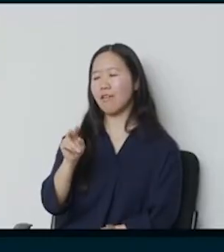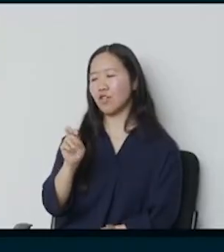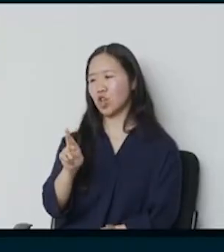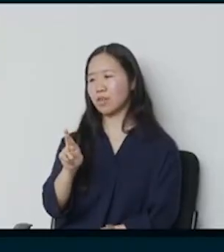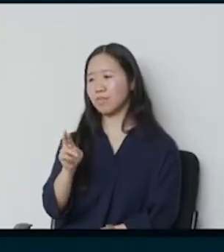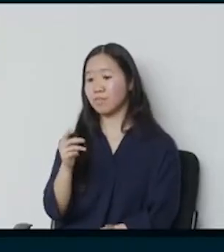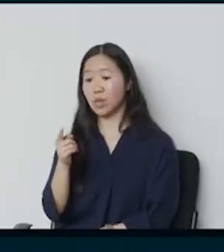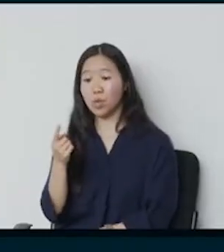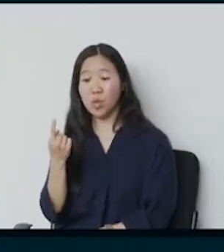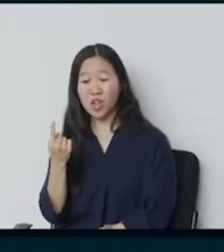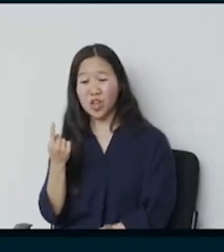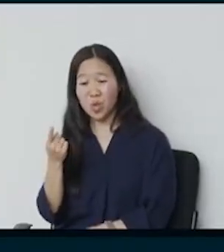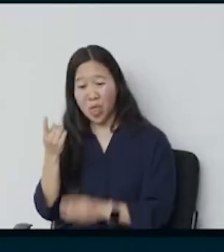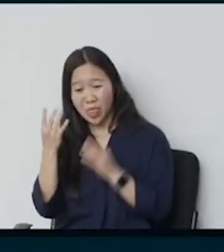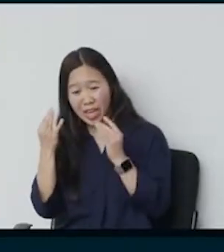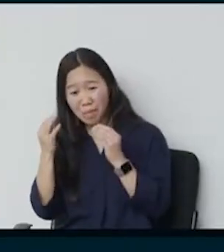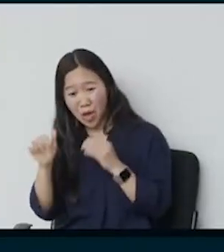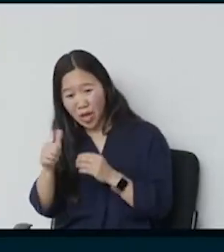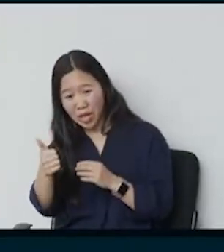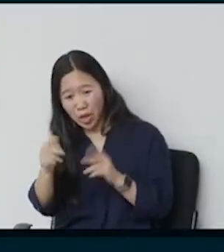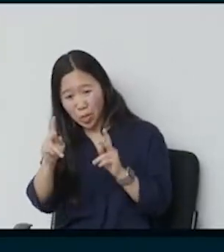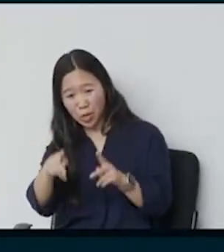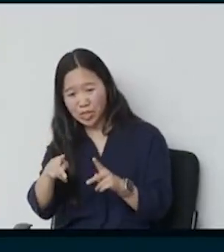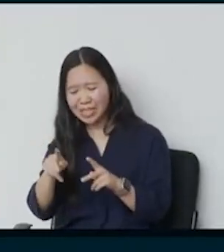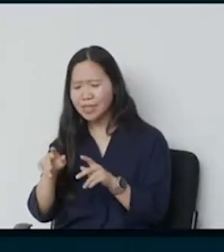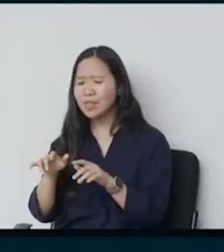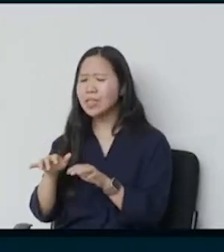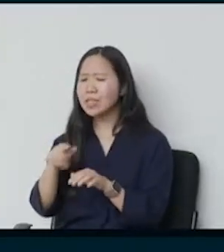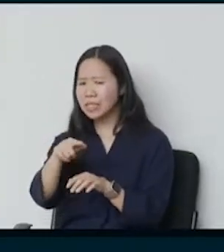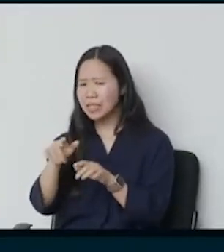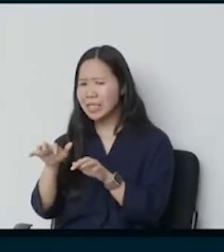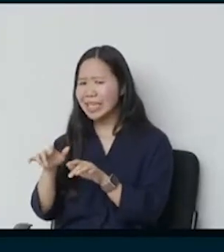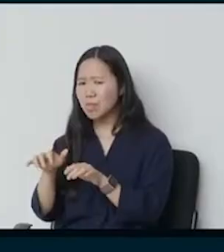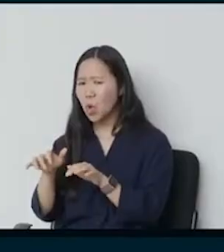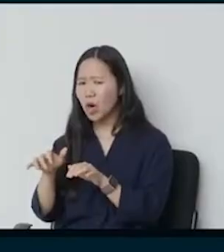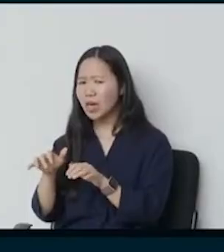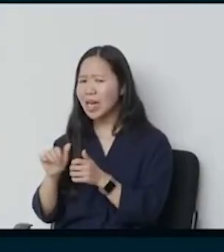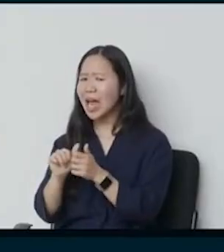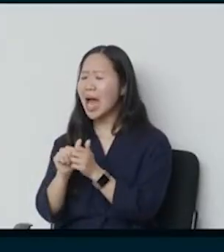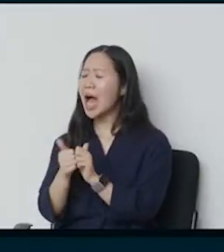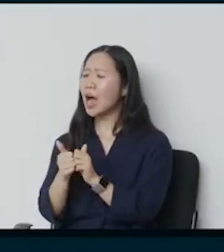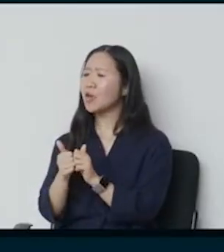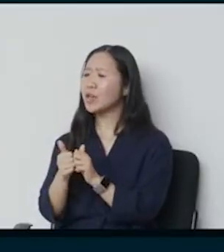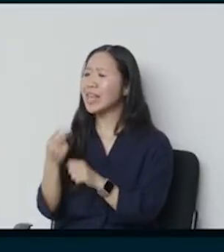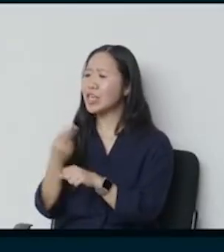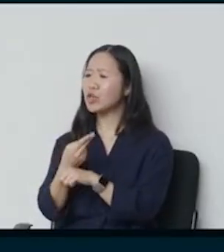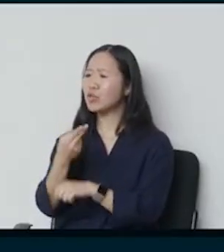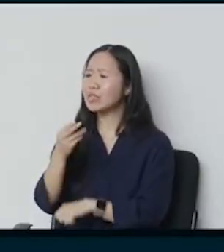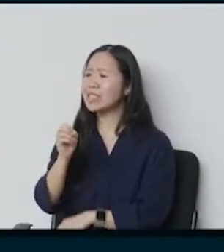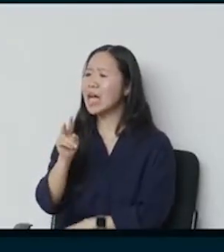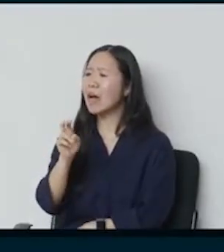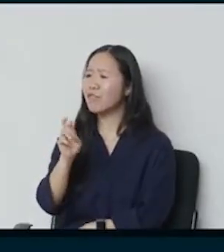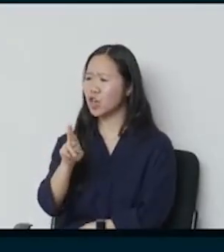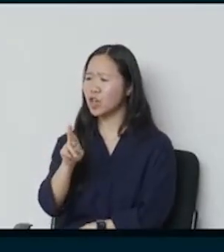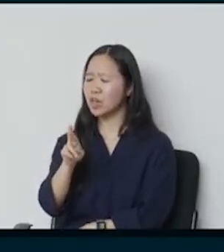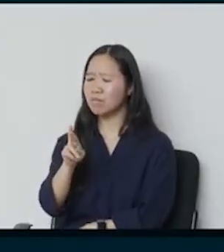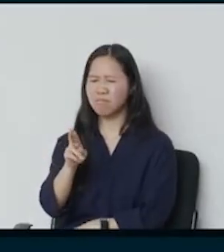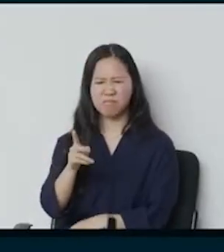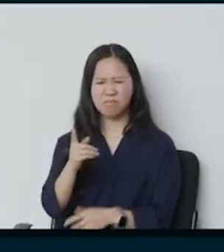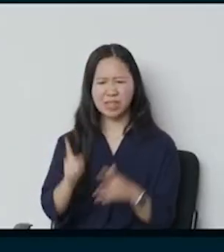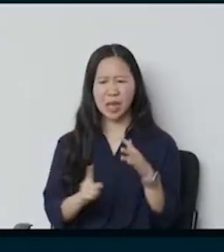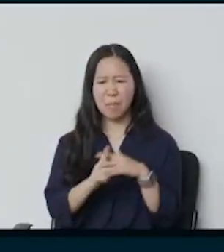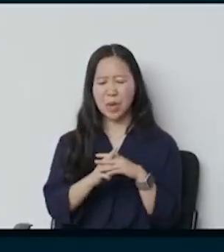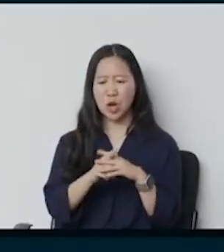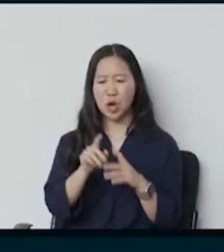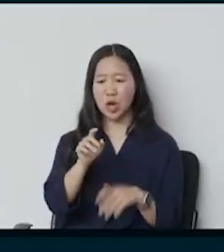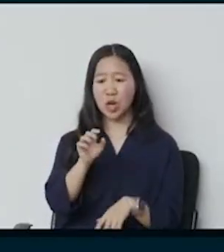another person, how does a keyboard user trigger that tooltip? Is it going to appear on focus? Is it going to appear when I